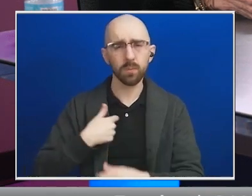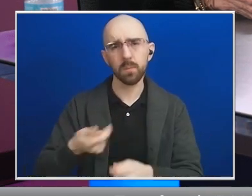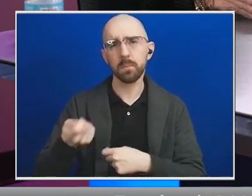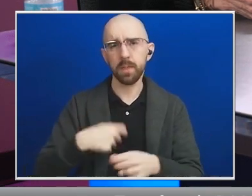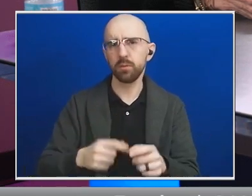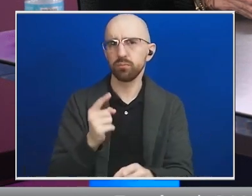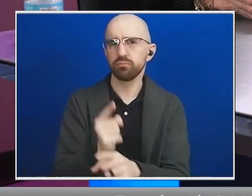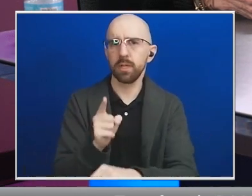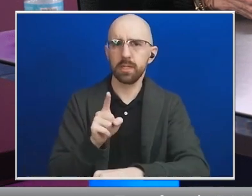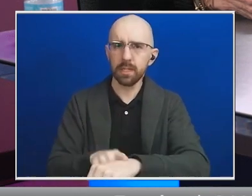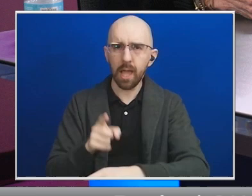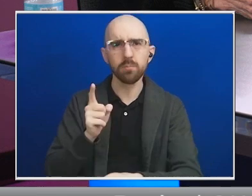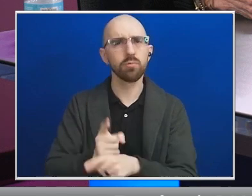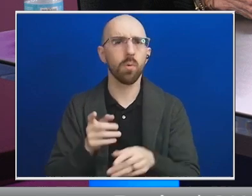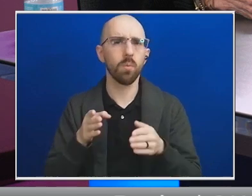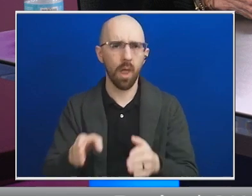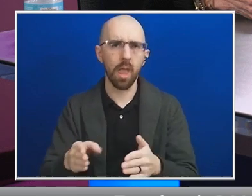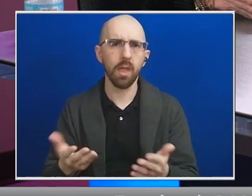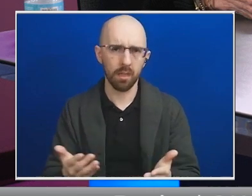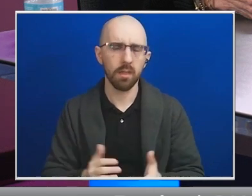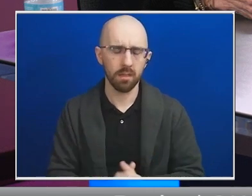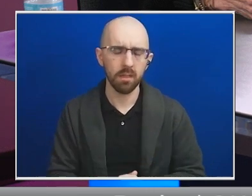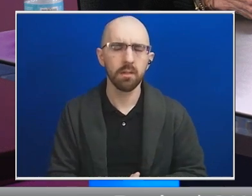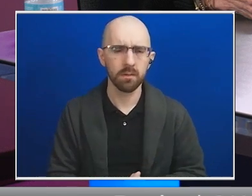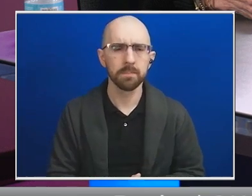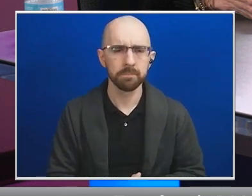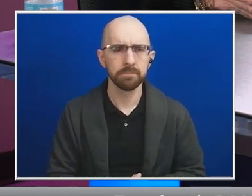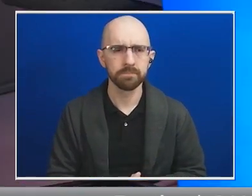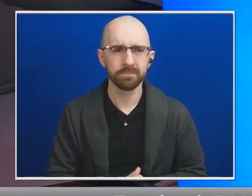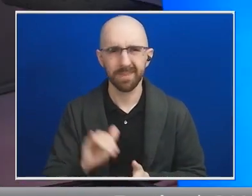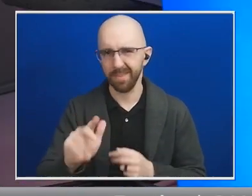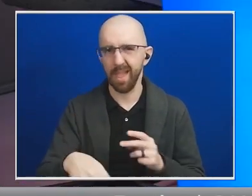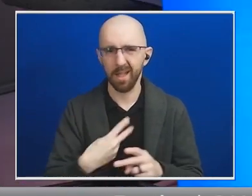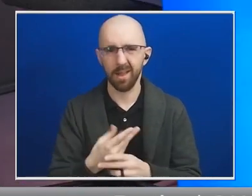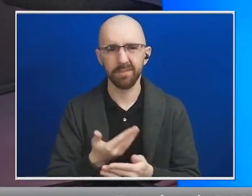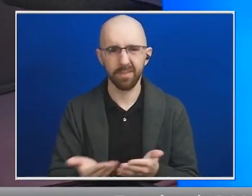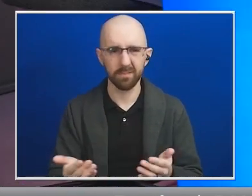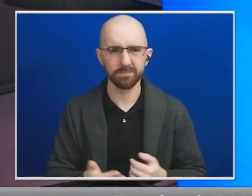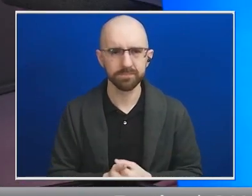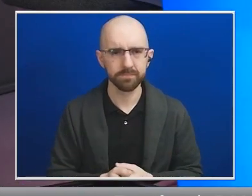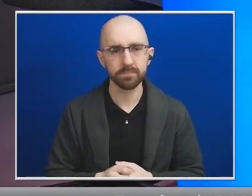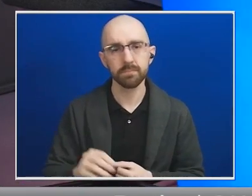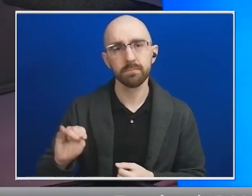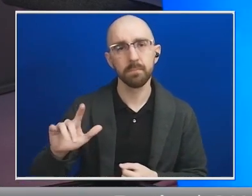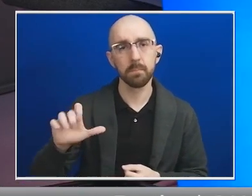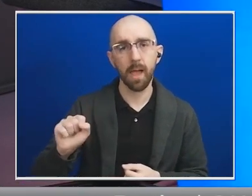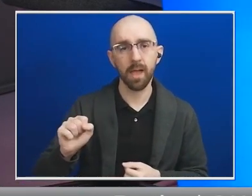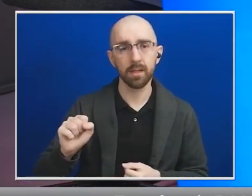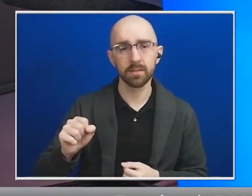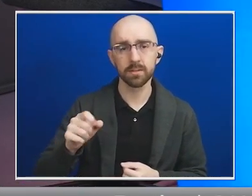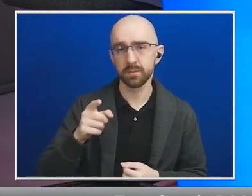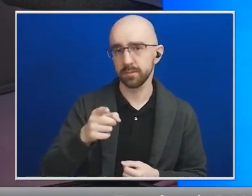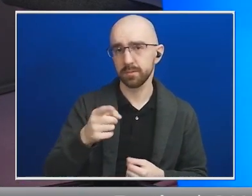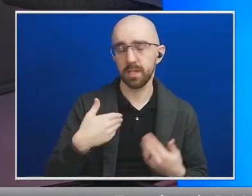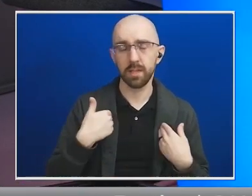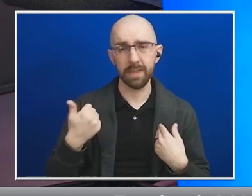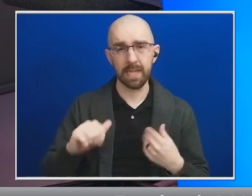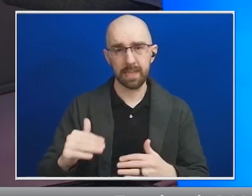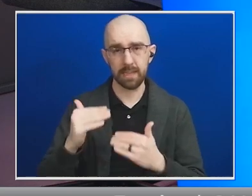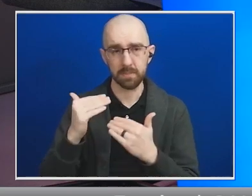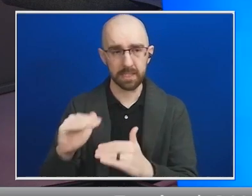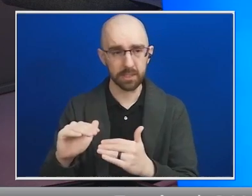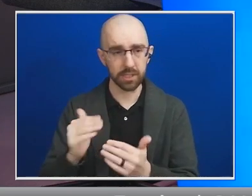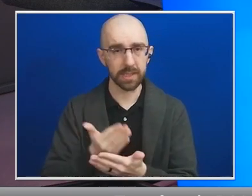way. Yeah. And that sort of thing. Yep. Miles, do you have any limitations or anything you can't do